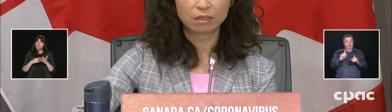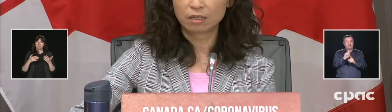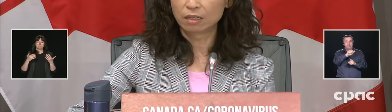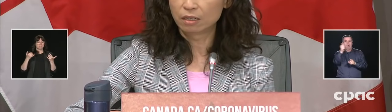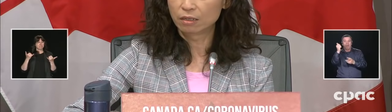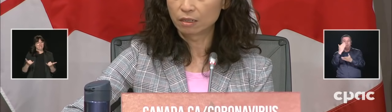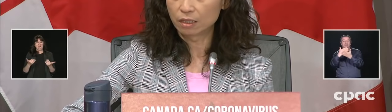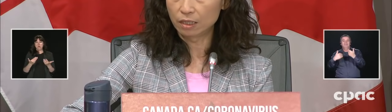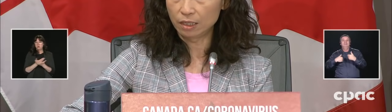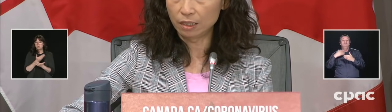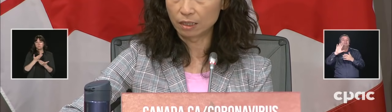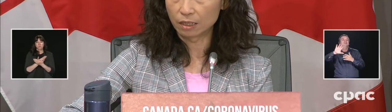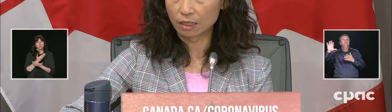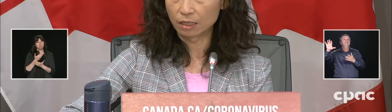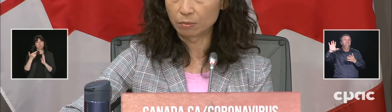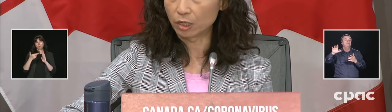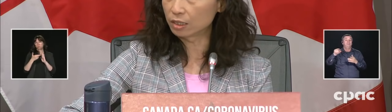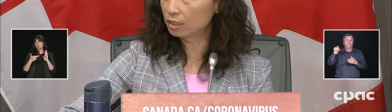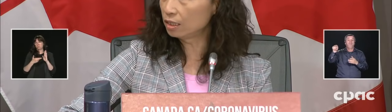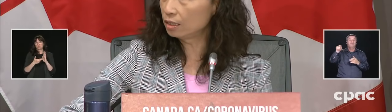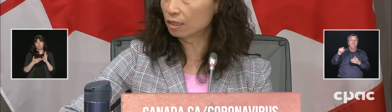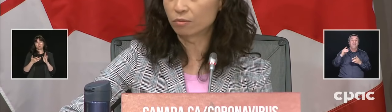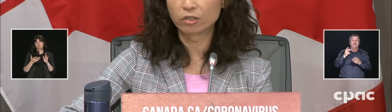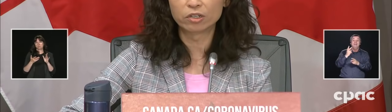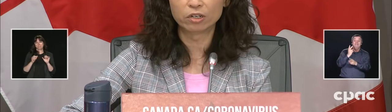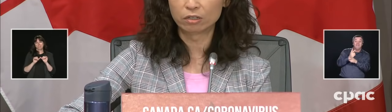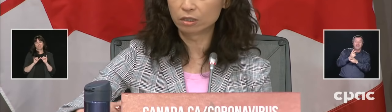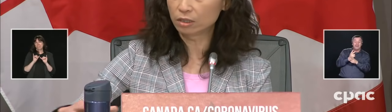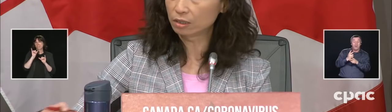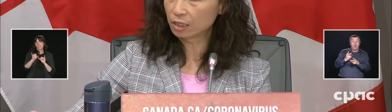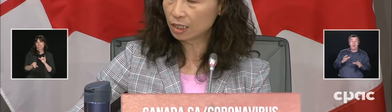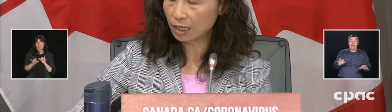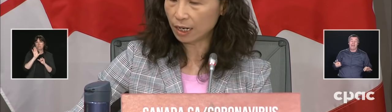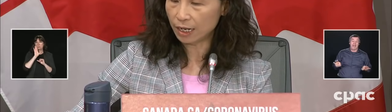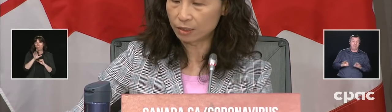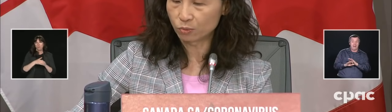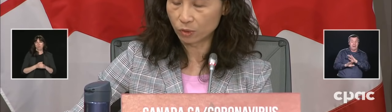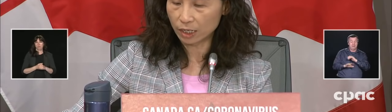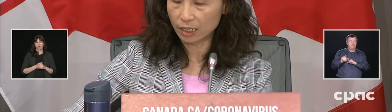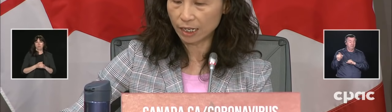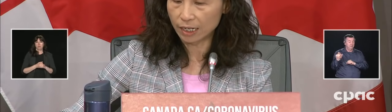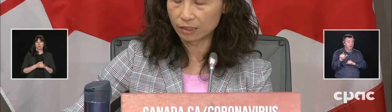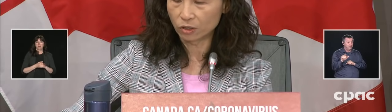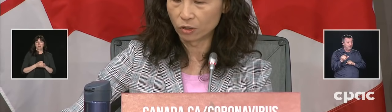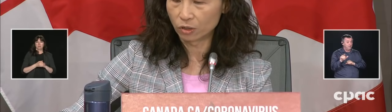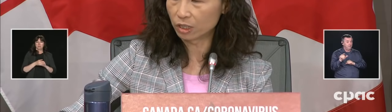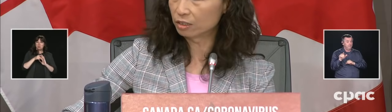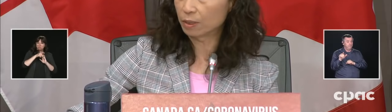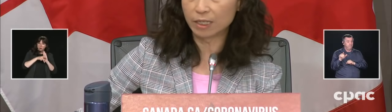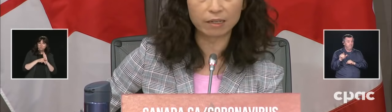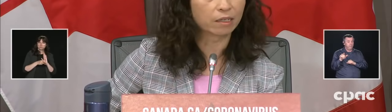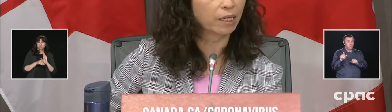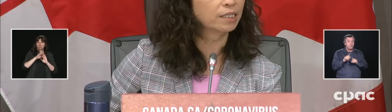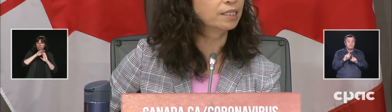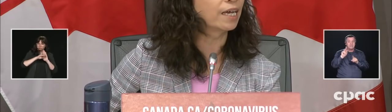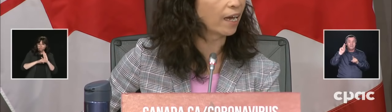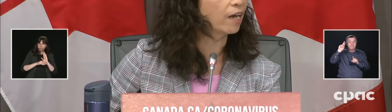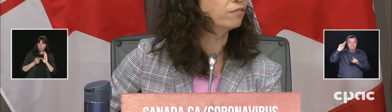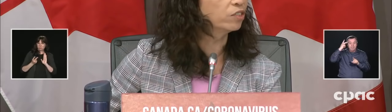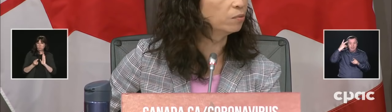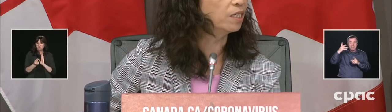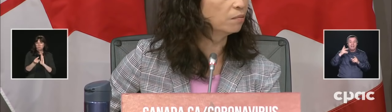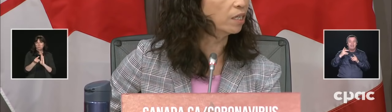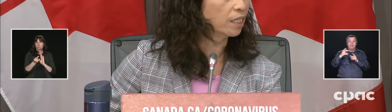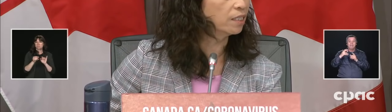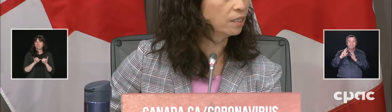measures, the policies and protocols, as well as all those public health capacities